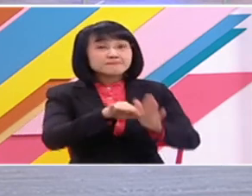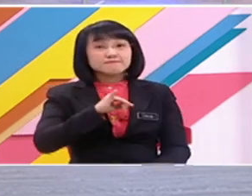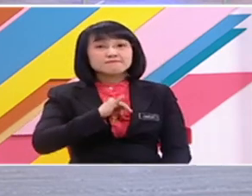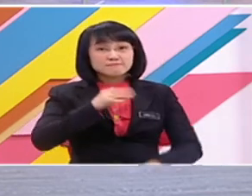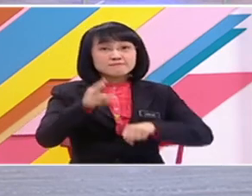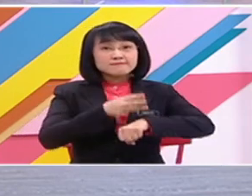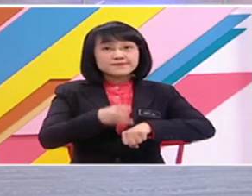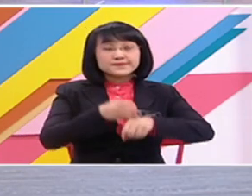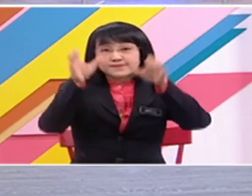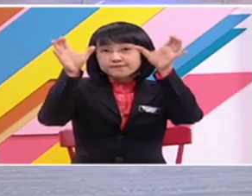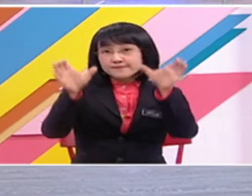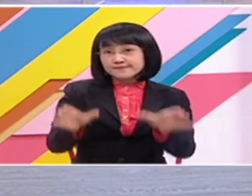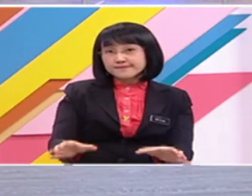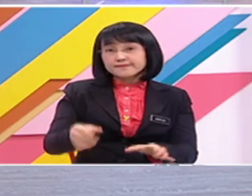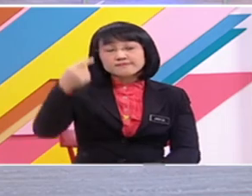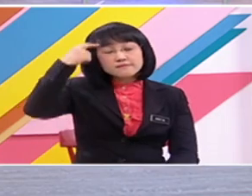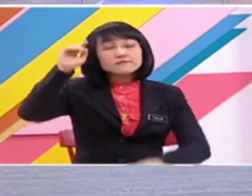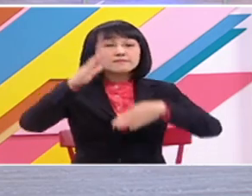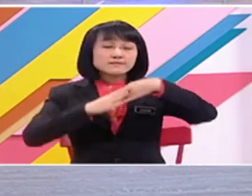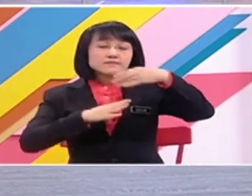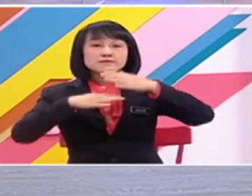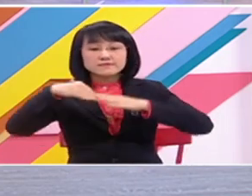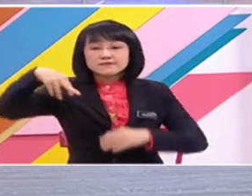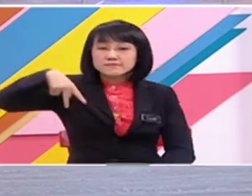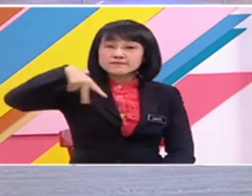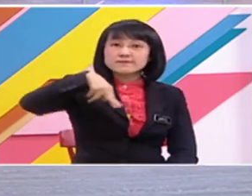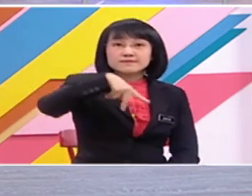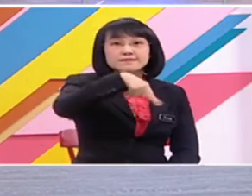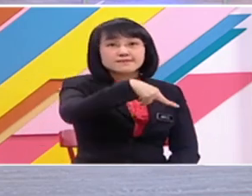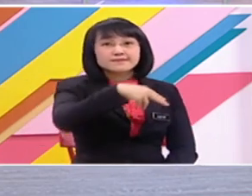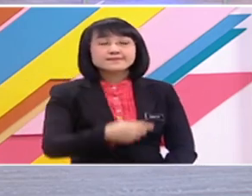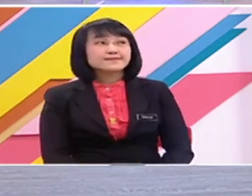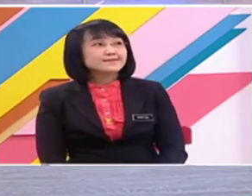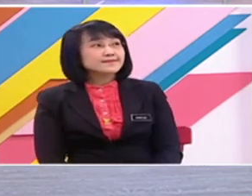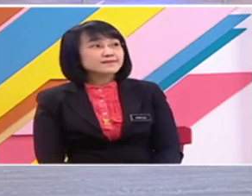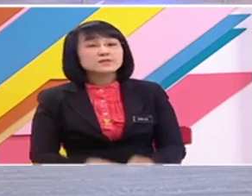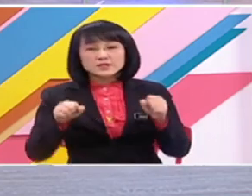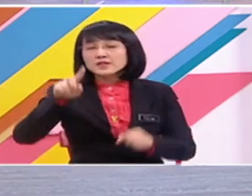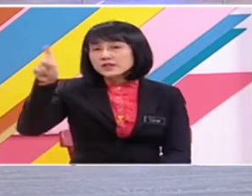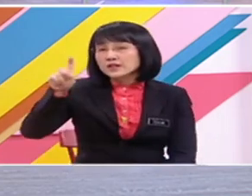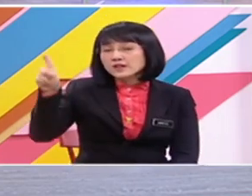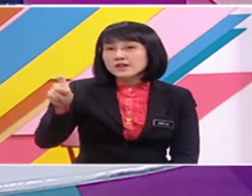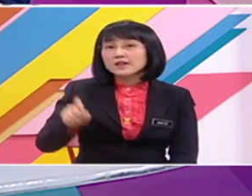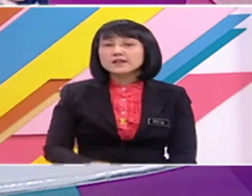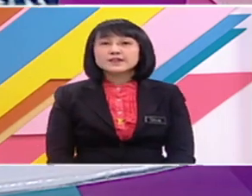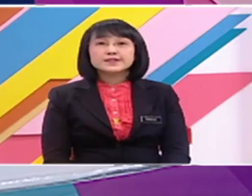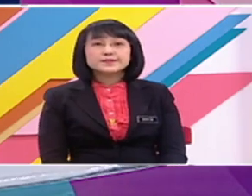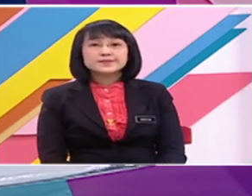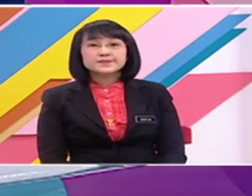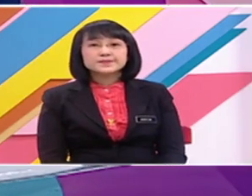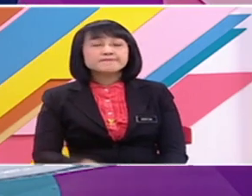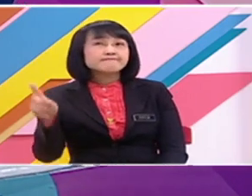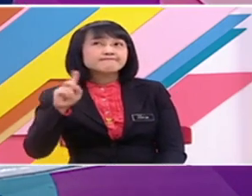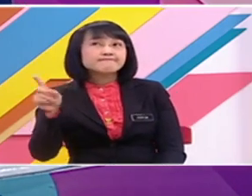teacher, just for the comfort of it. Yeah. Ah, okay. Can I ask you a question? Of course. Okay. Where can